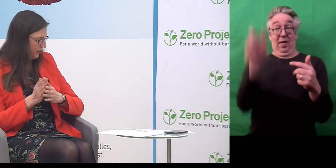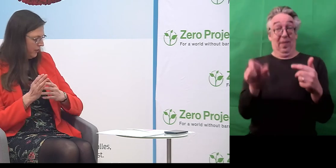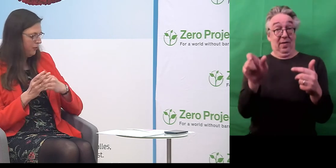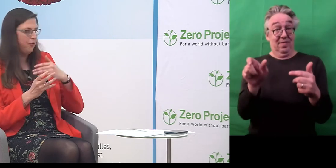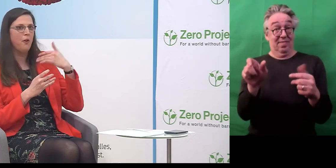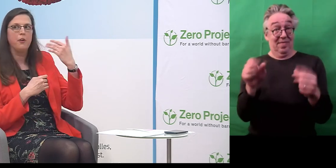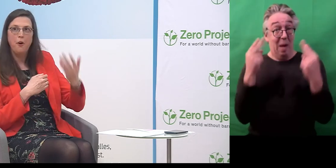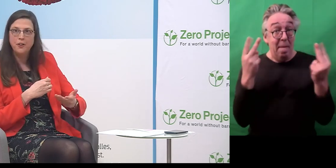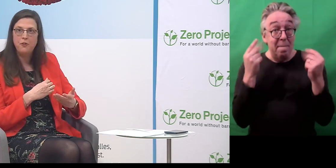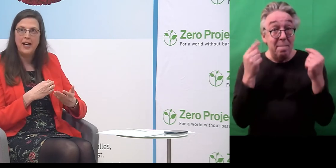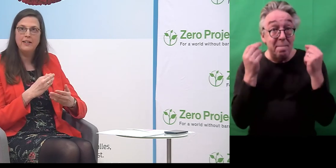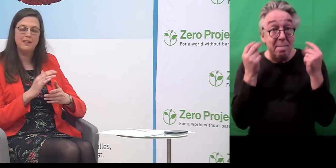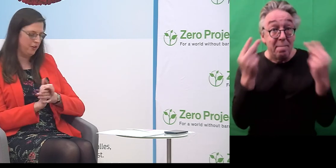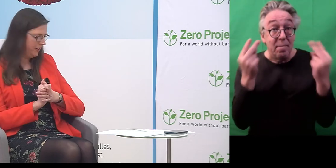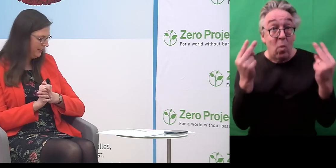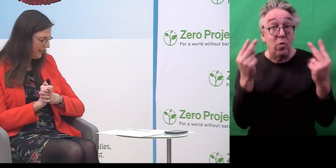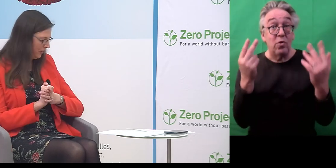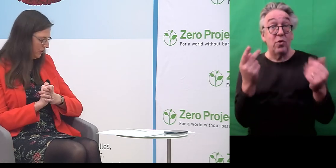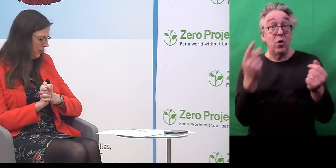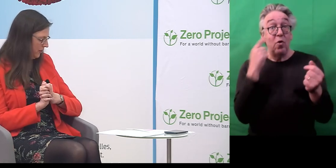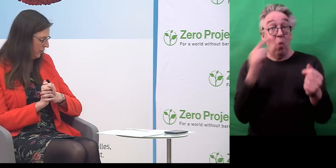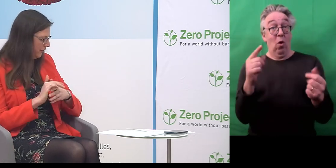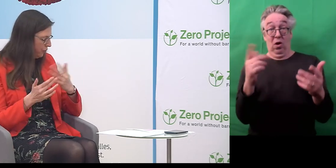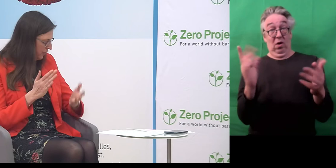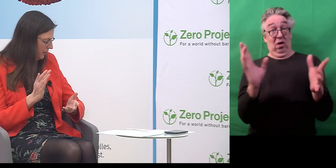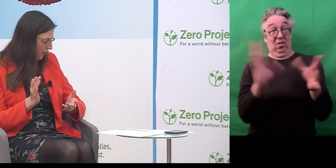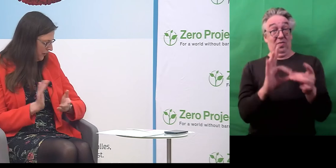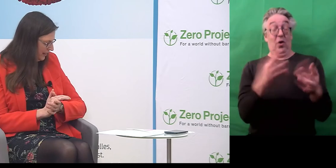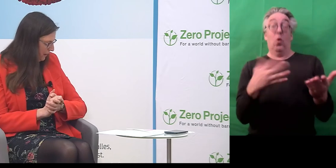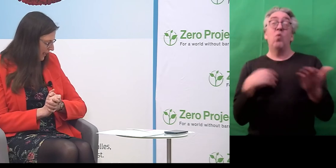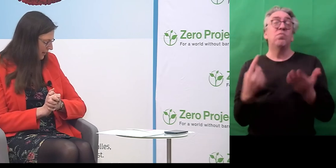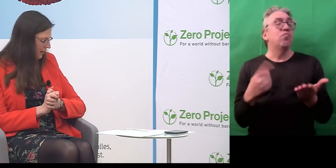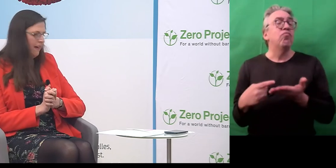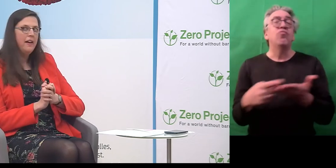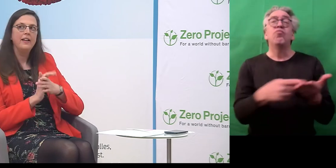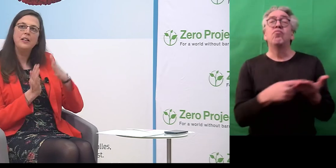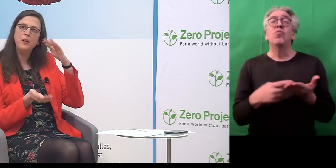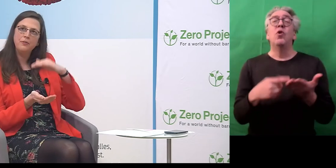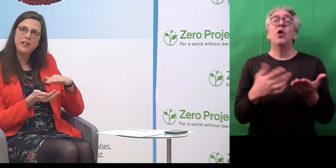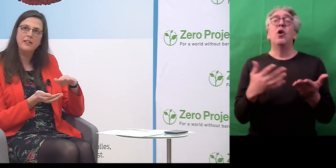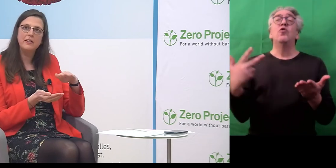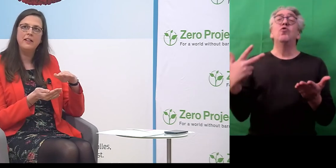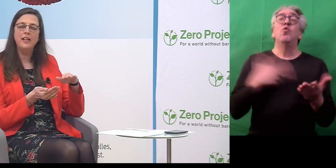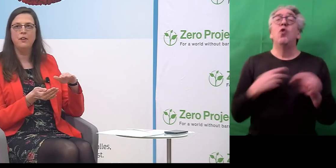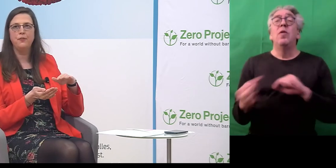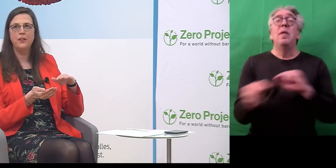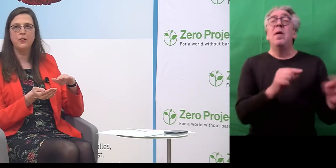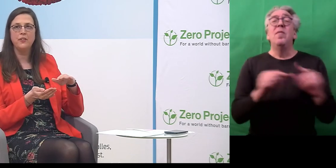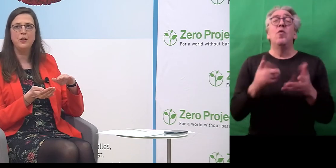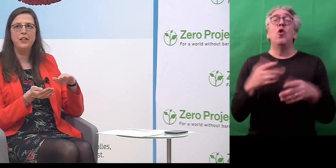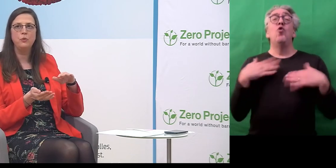important for current rights or a discussion on a social current debate? And then we have another layer